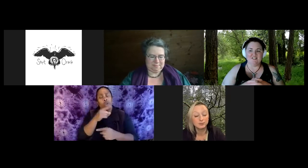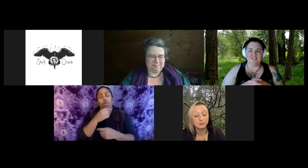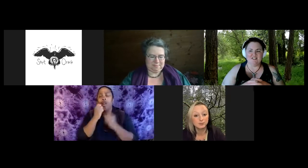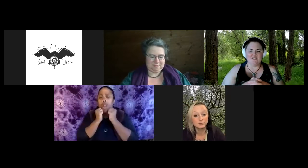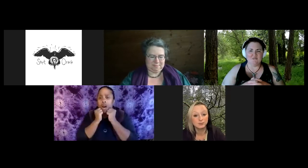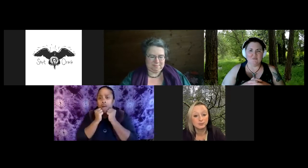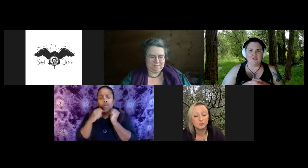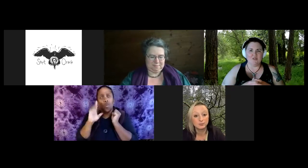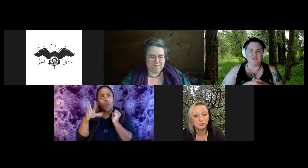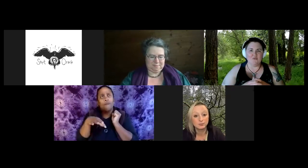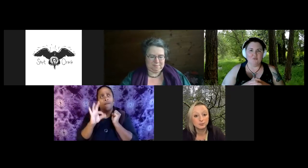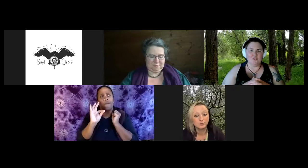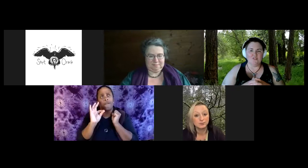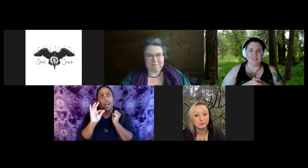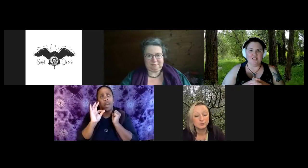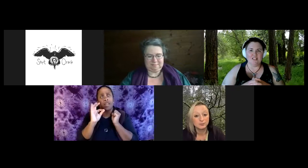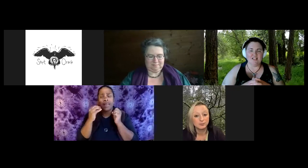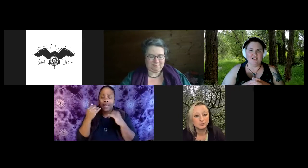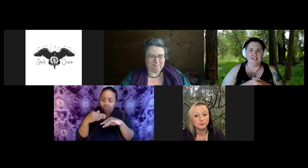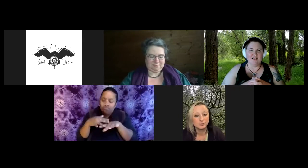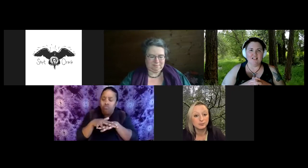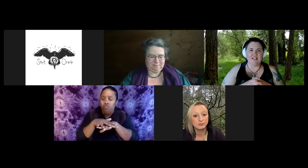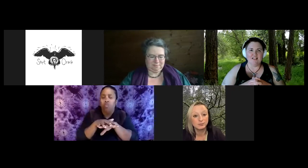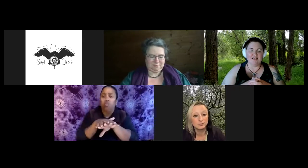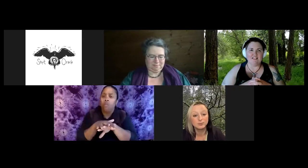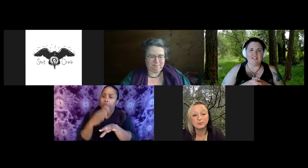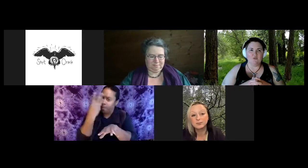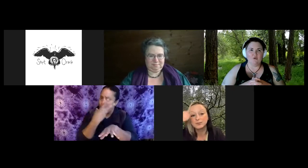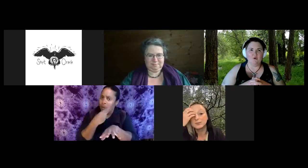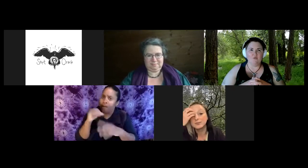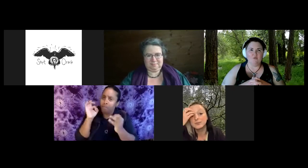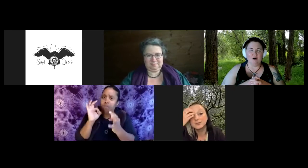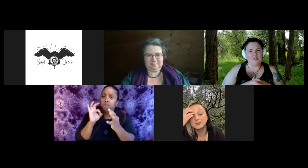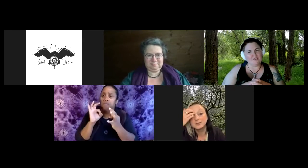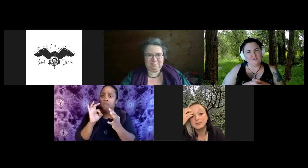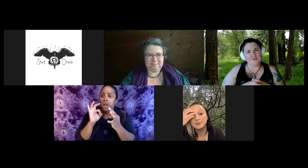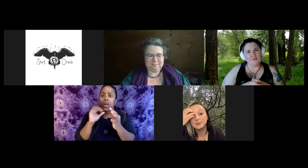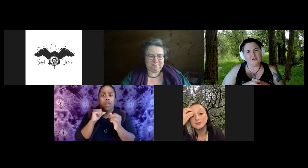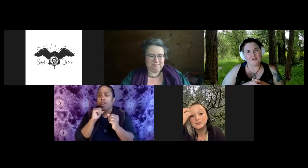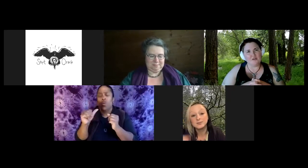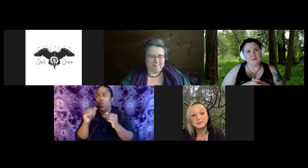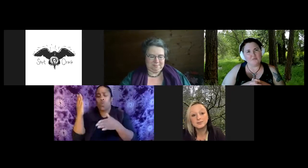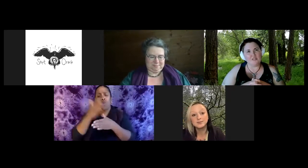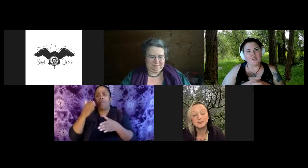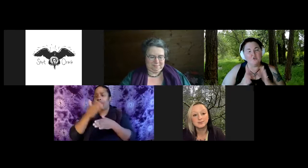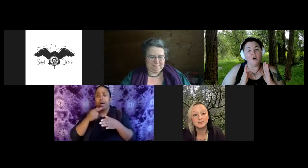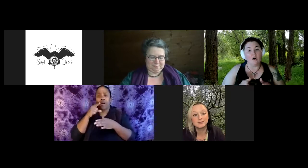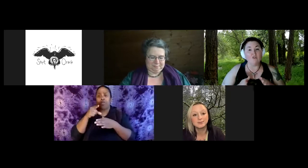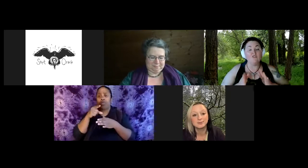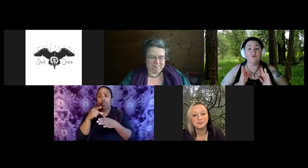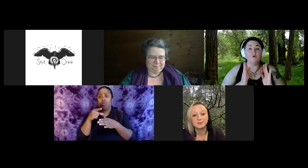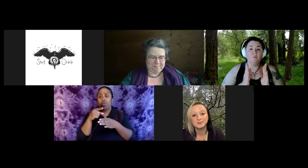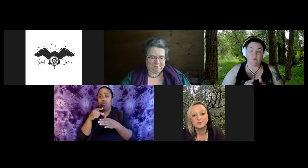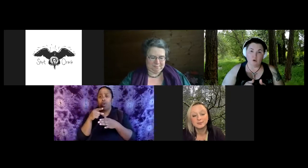that it just intermingles so beautifully that it won't bother you, but that